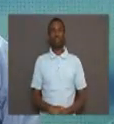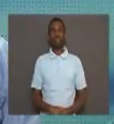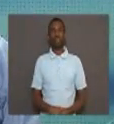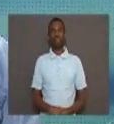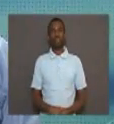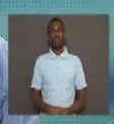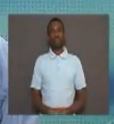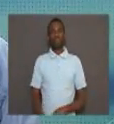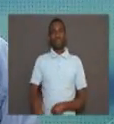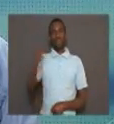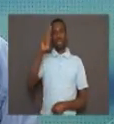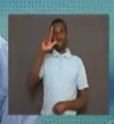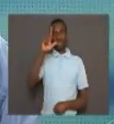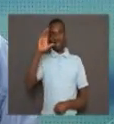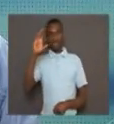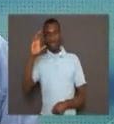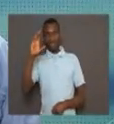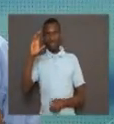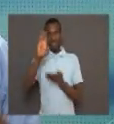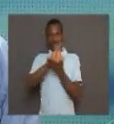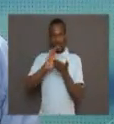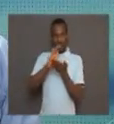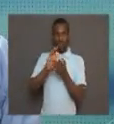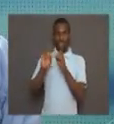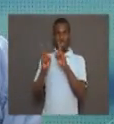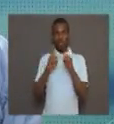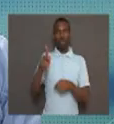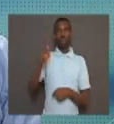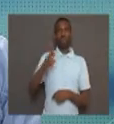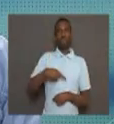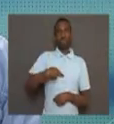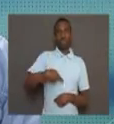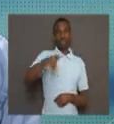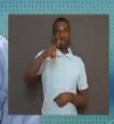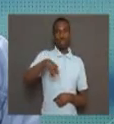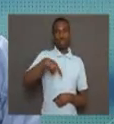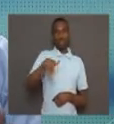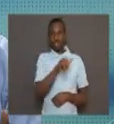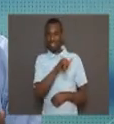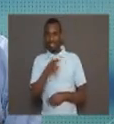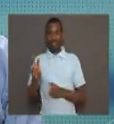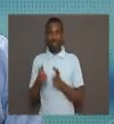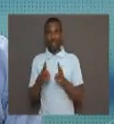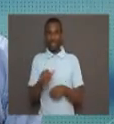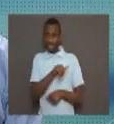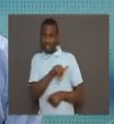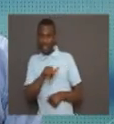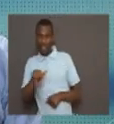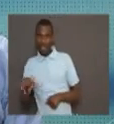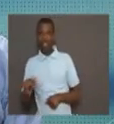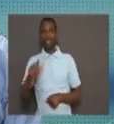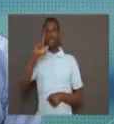An RLC circuit will resonate in the same way as